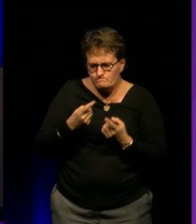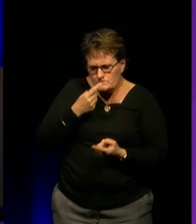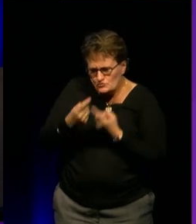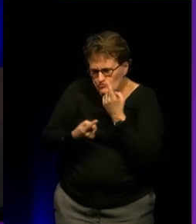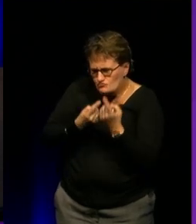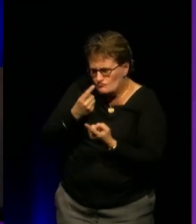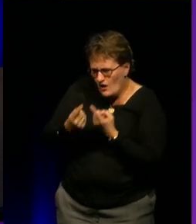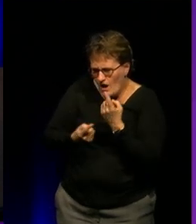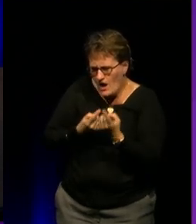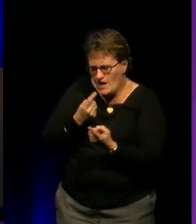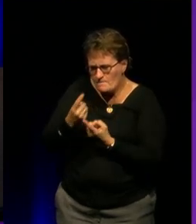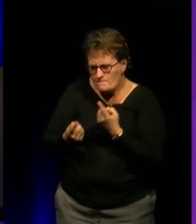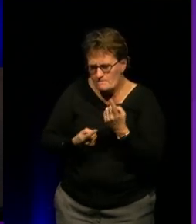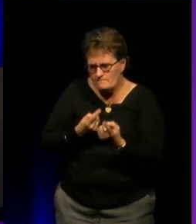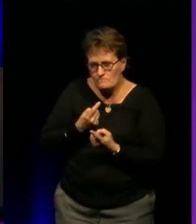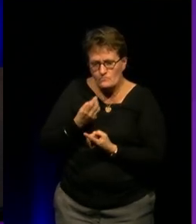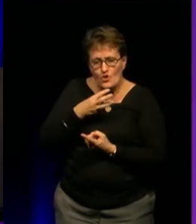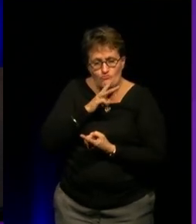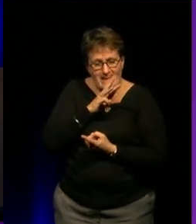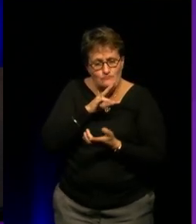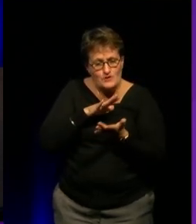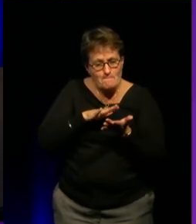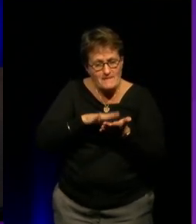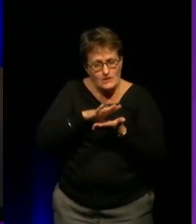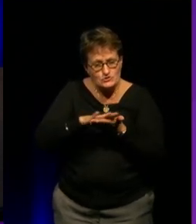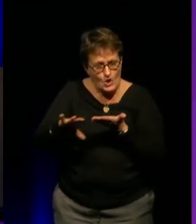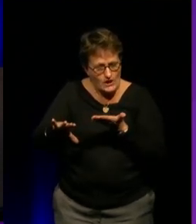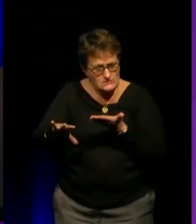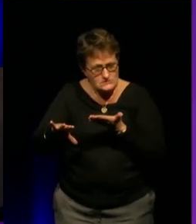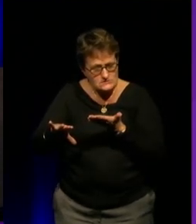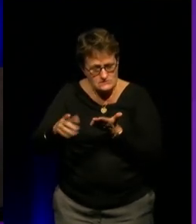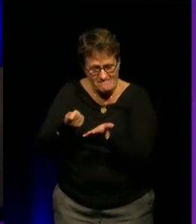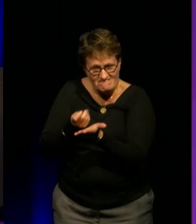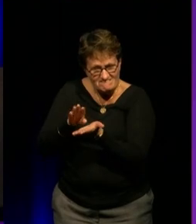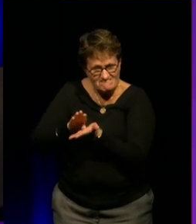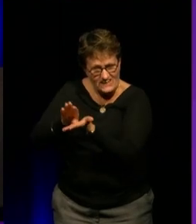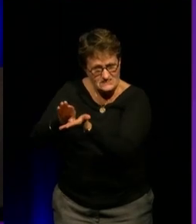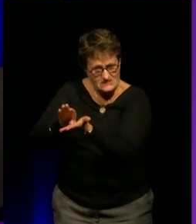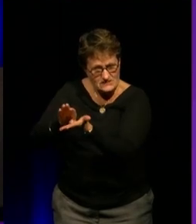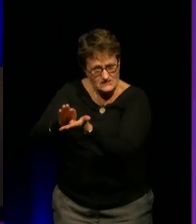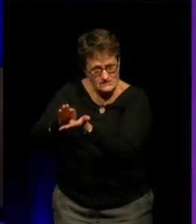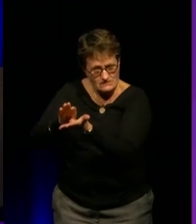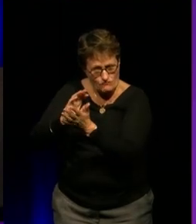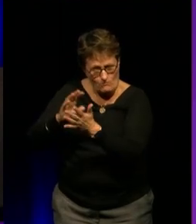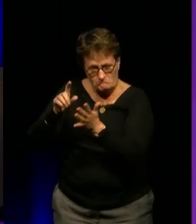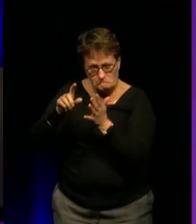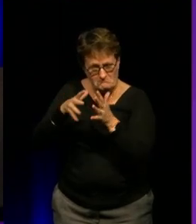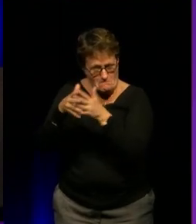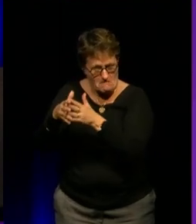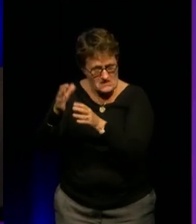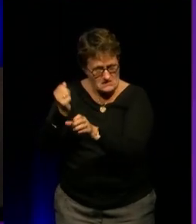mentioned too, is the $300 million plus funding from the US government, coming out of the Department of Defense, the